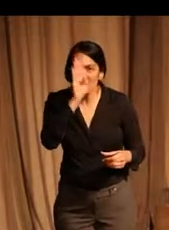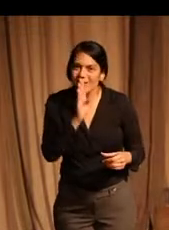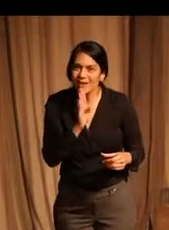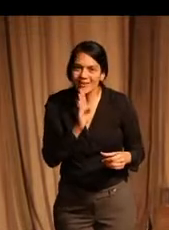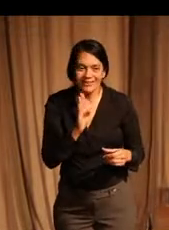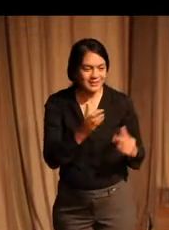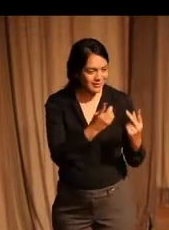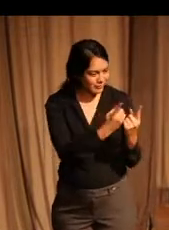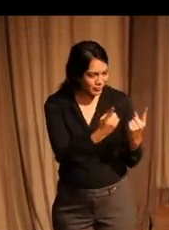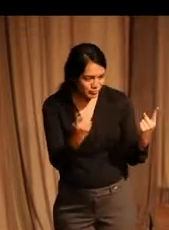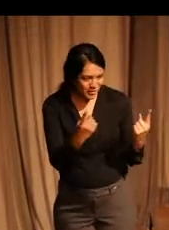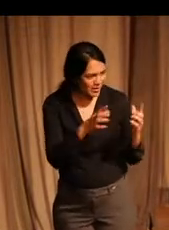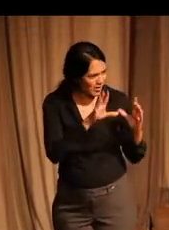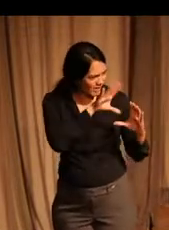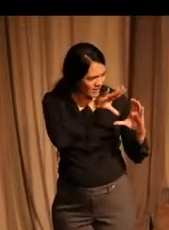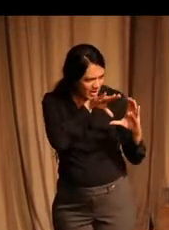so